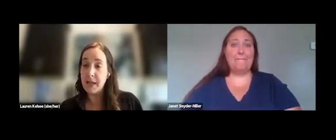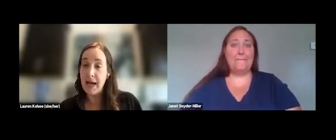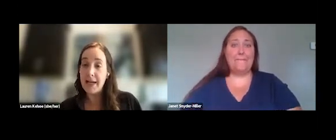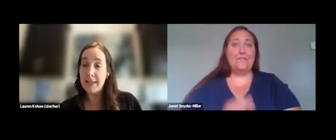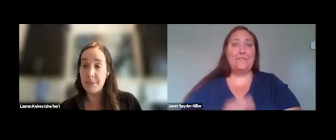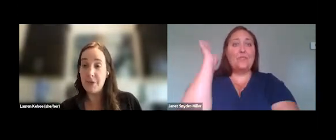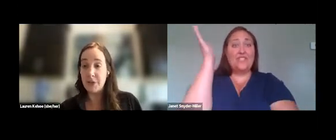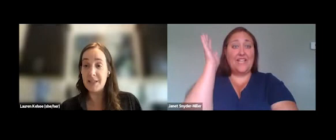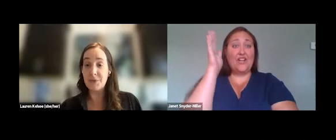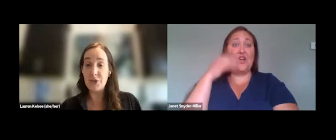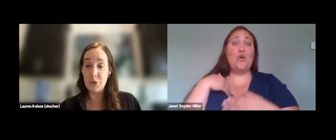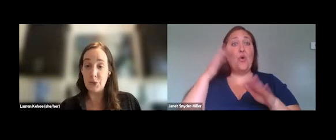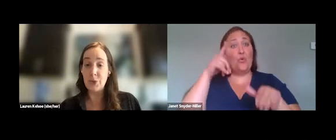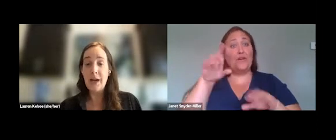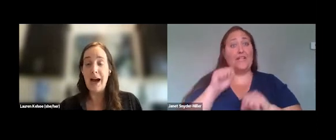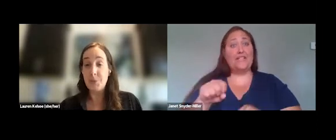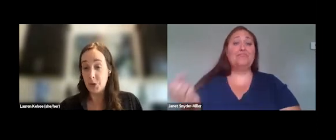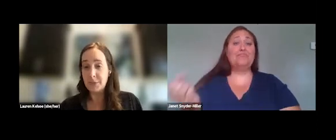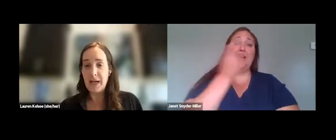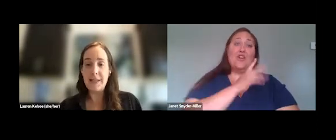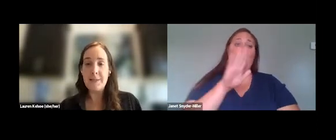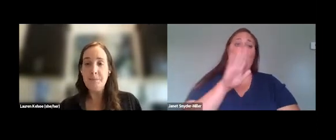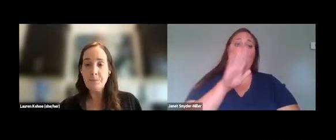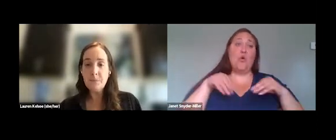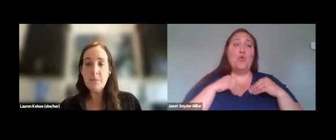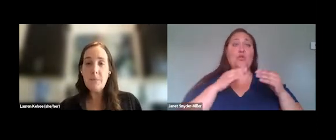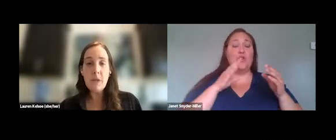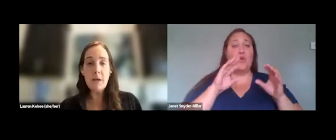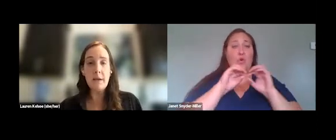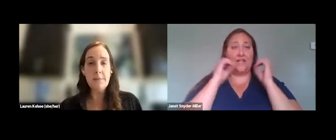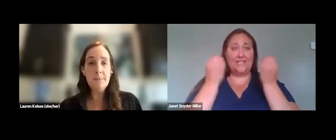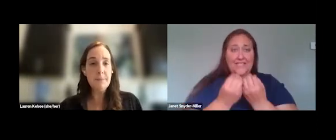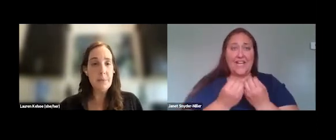and apply some of the principles to your own LibGuides.